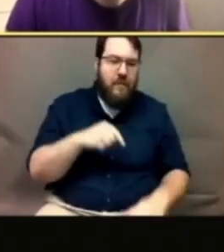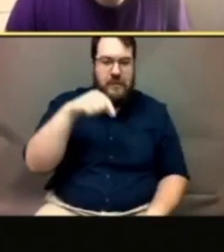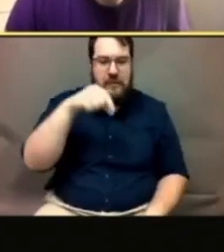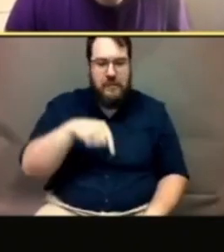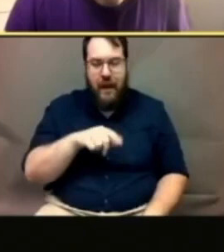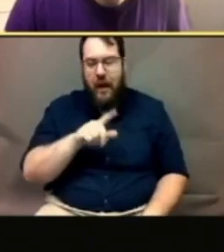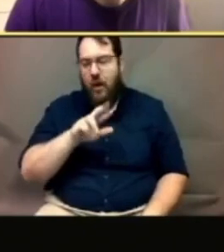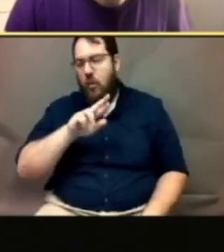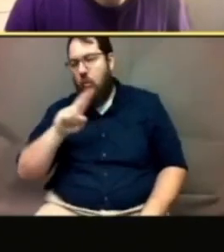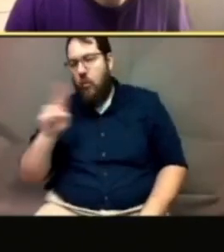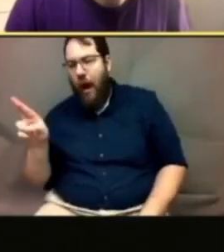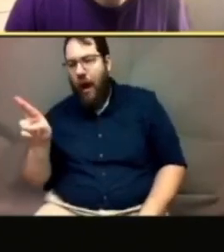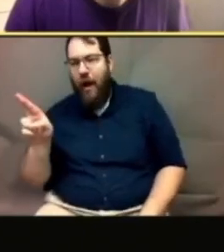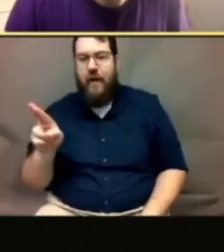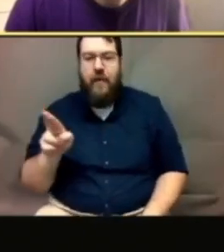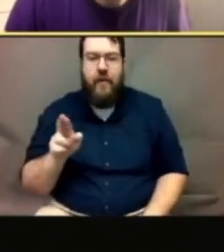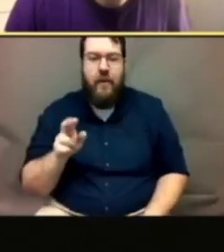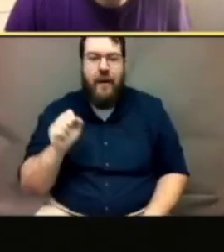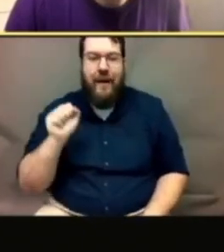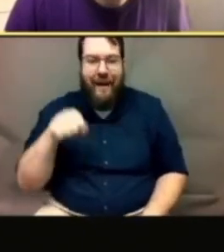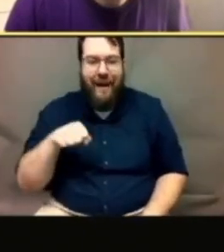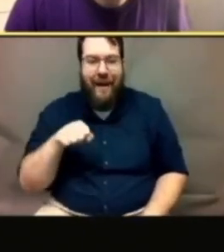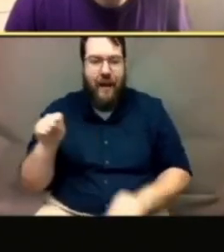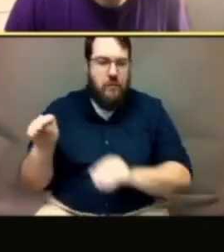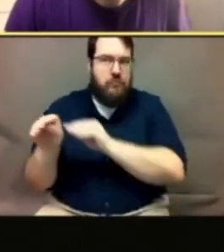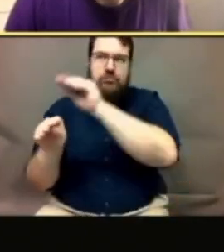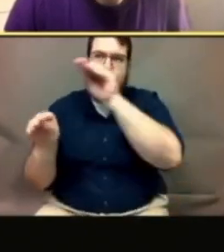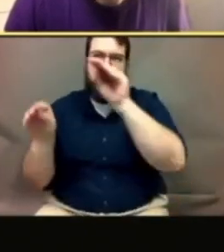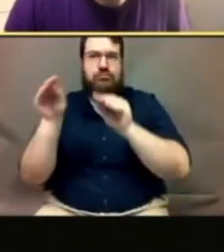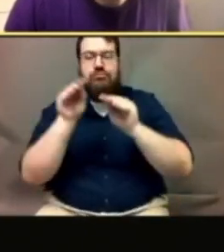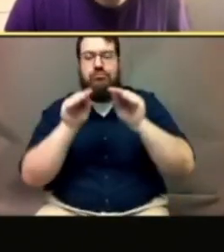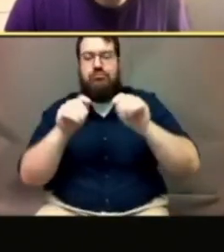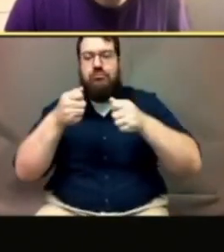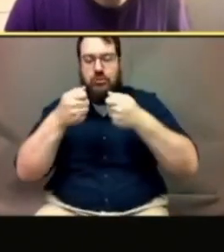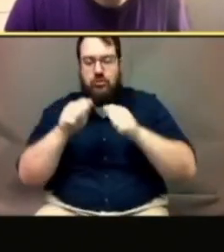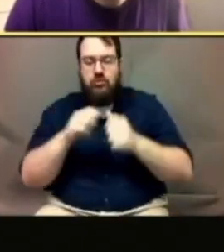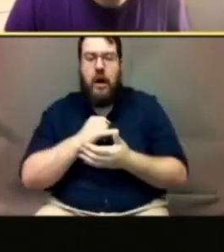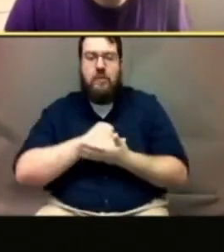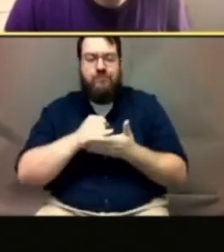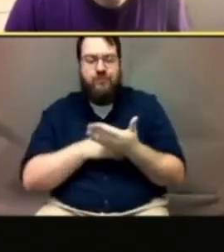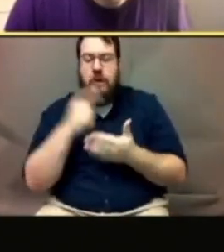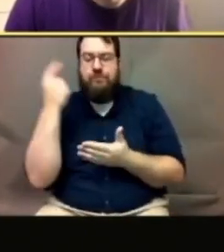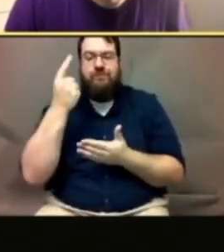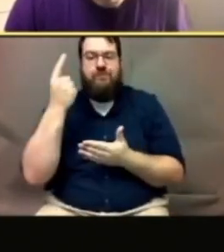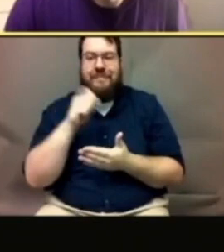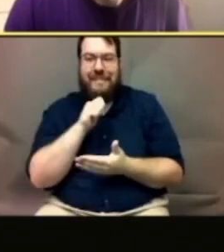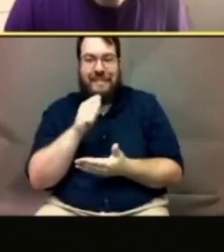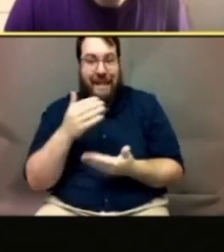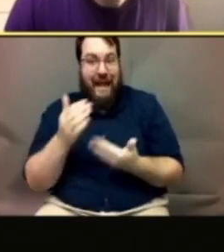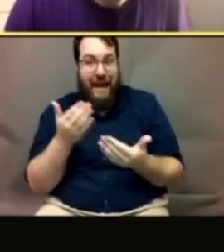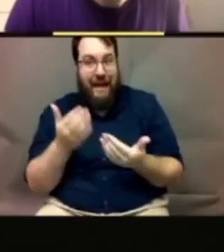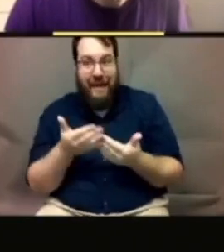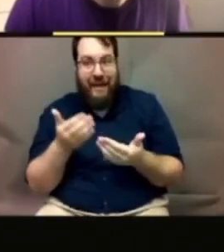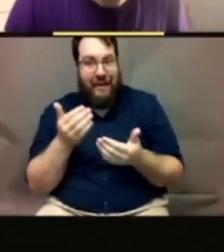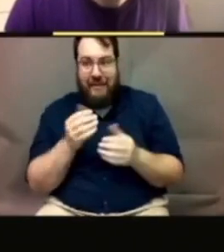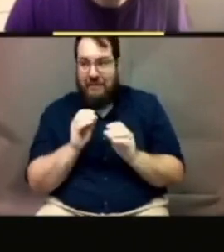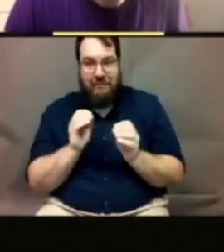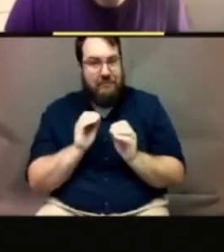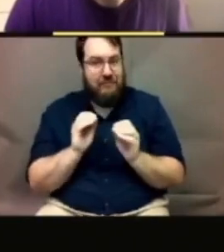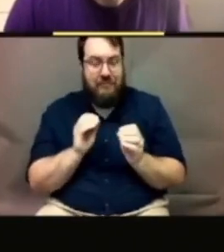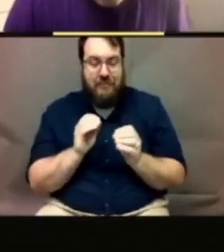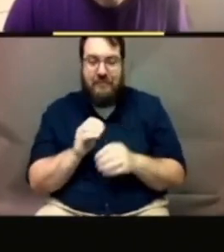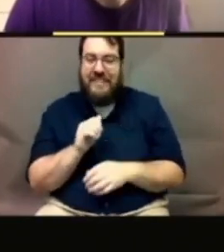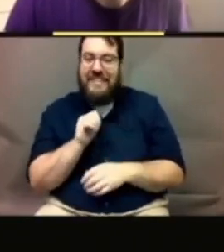right, I can go all around. I can try to draw something. Not so easy to draw something. It's not with your